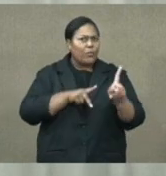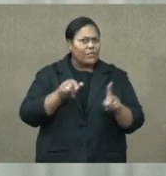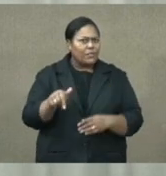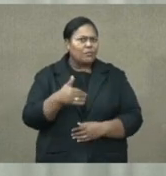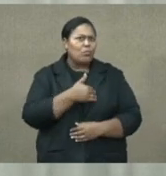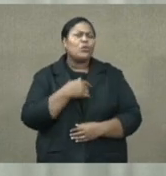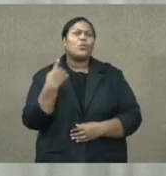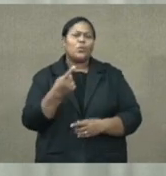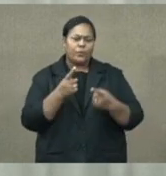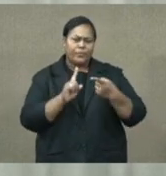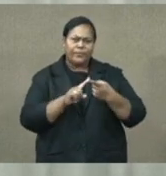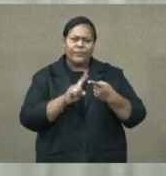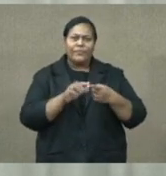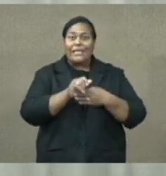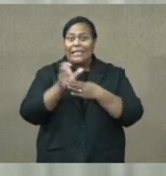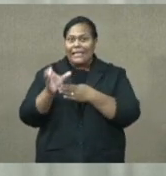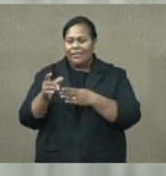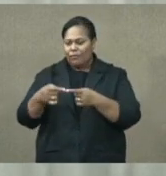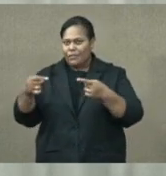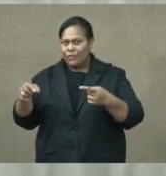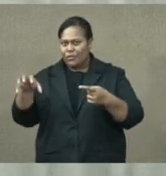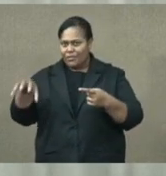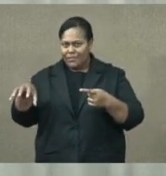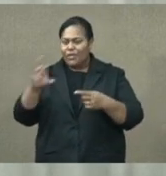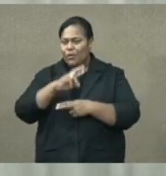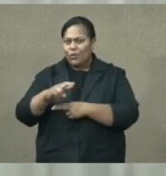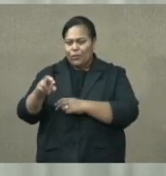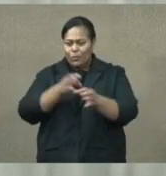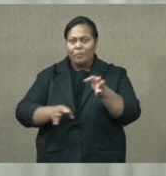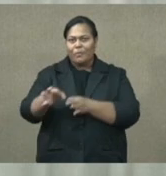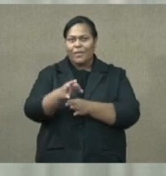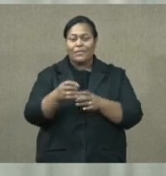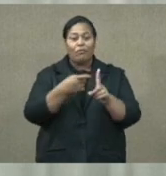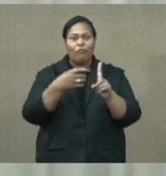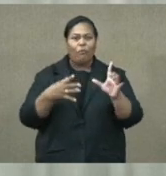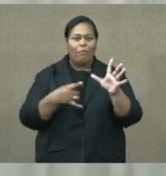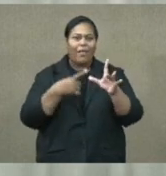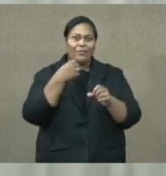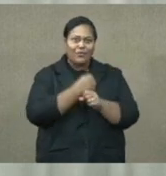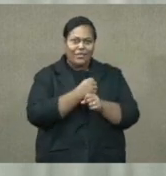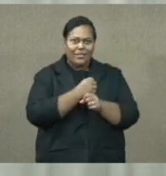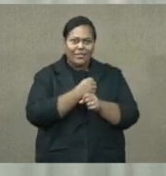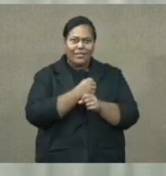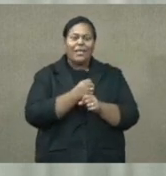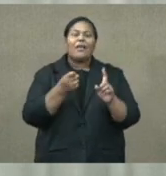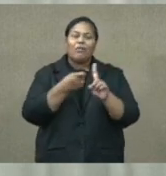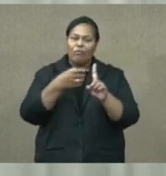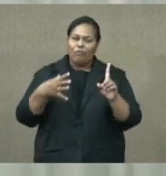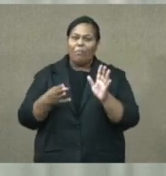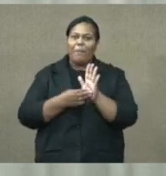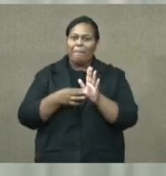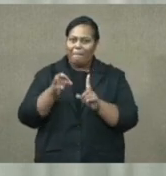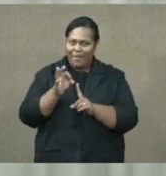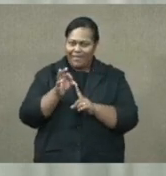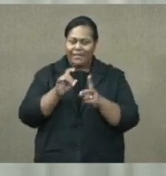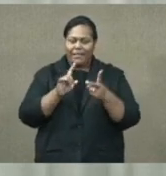nominee, Mr. Paul Ndaro, replacing the former Attorney General and former MP Ayaz Syed Kayum,